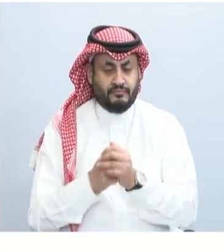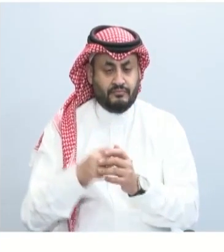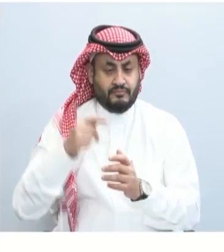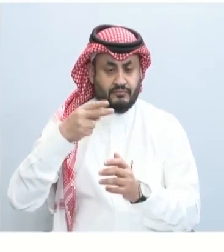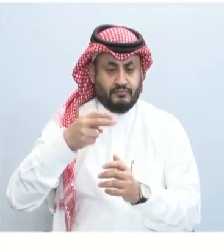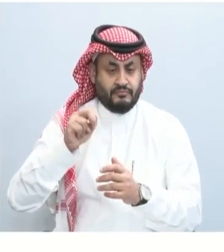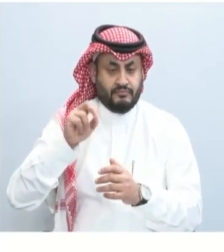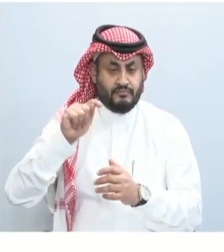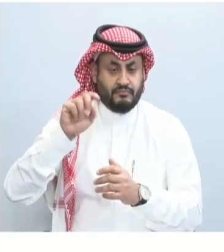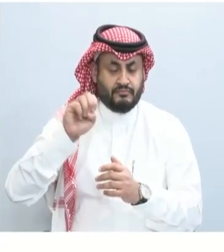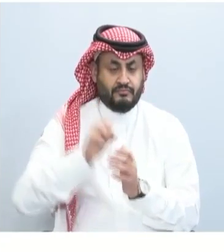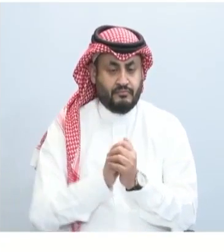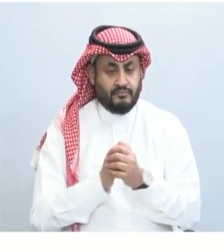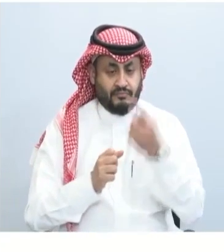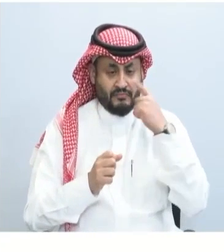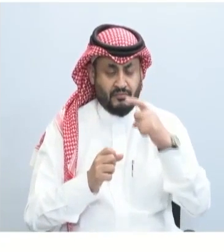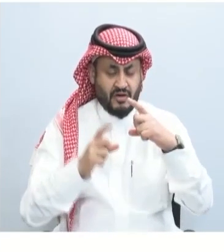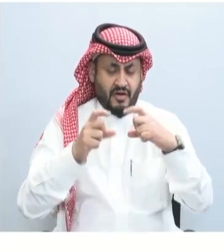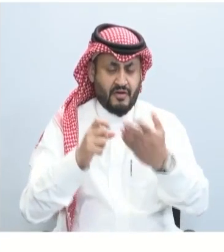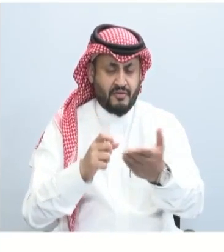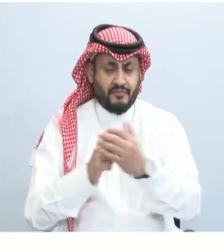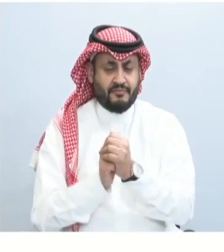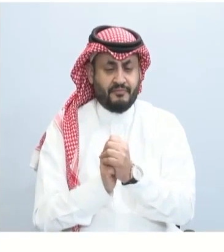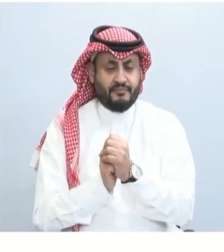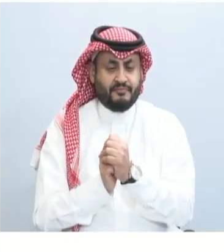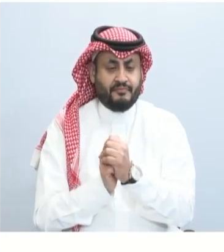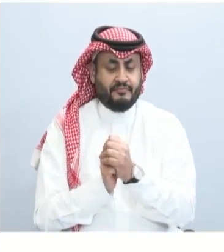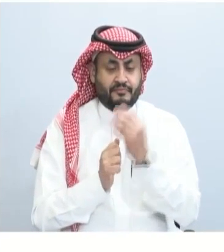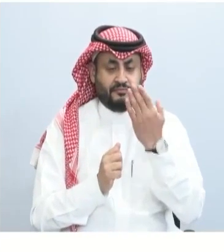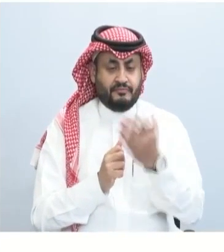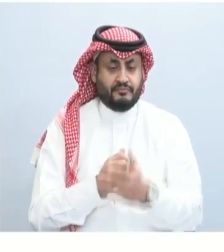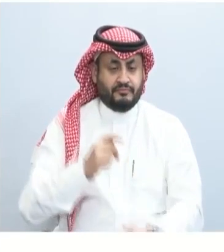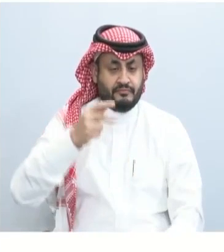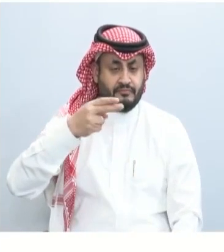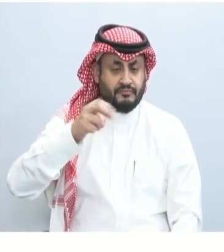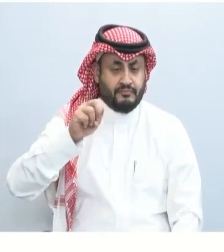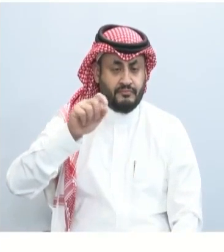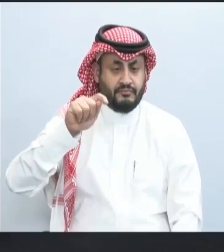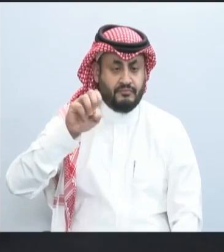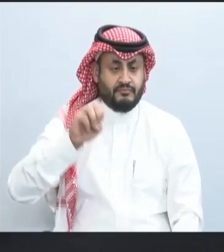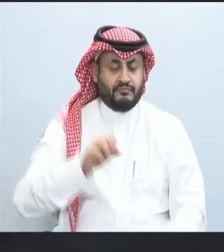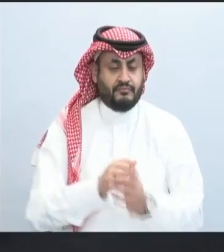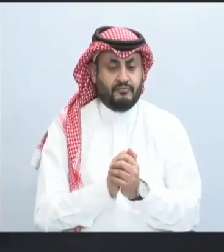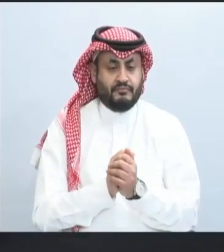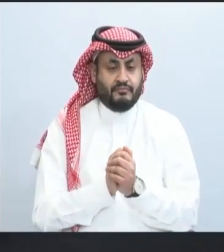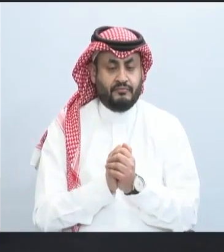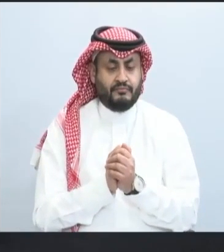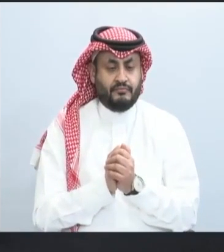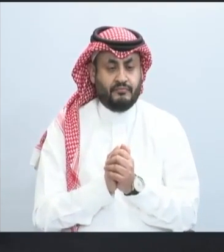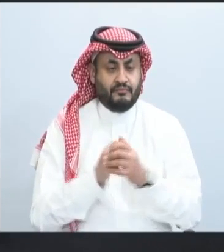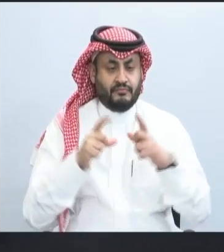Can I see your photo? You look really cool. This is what you mean by